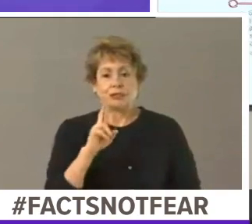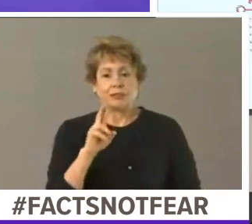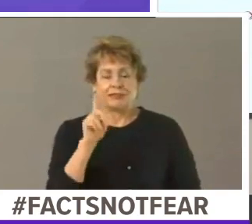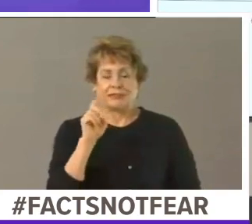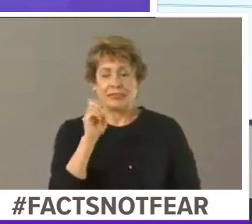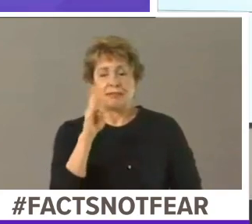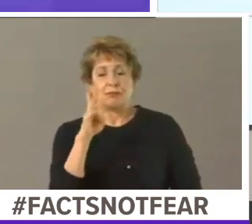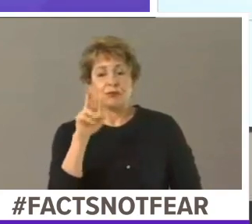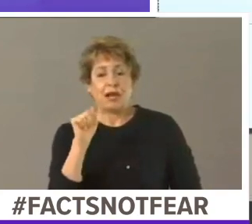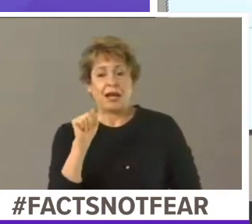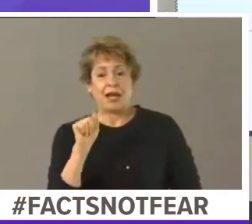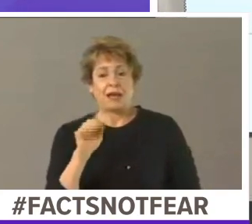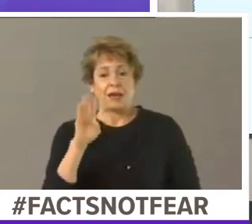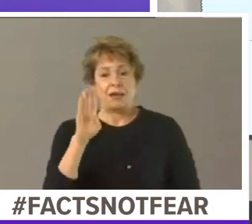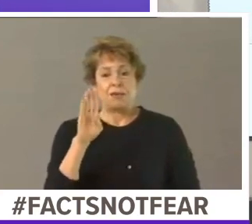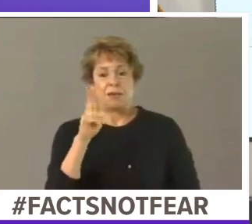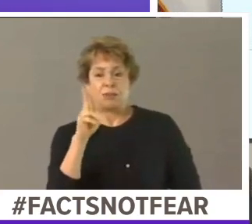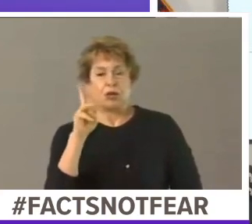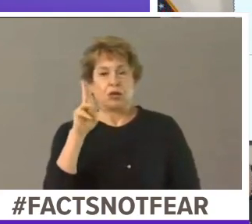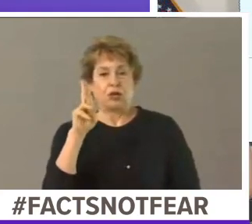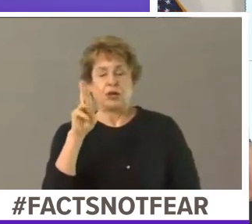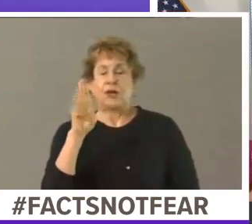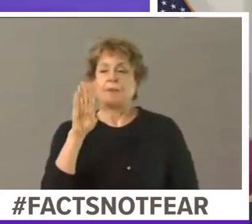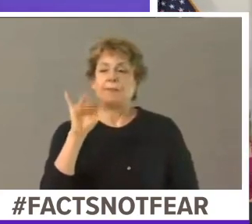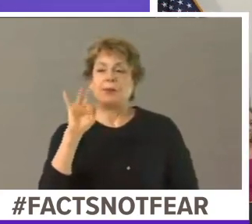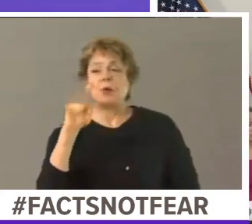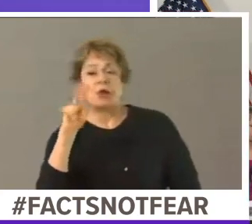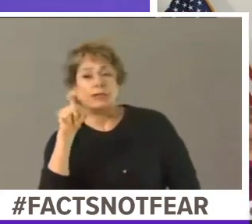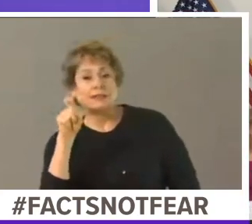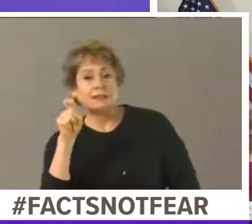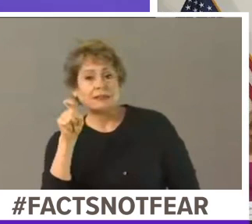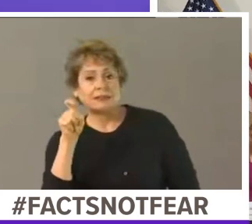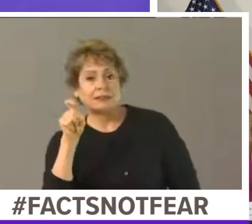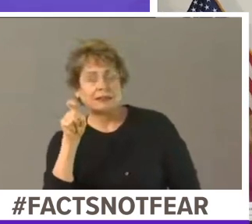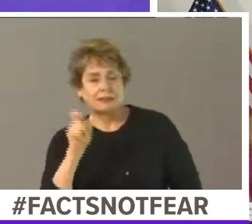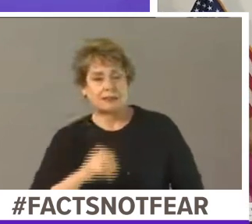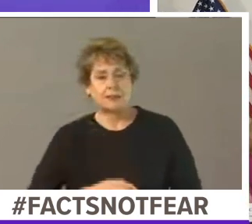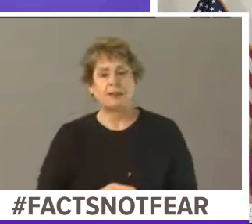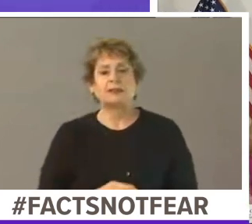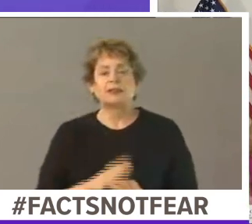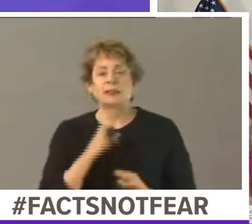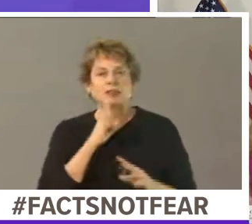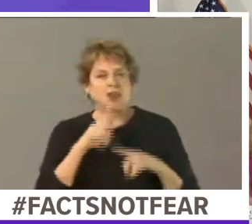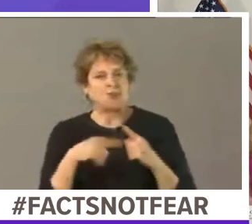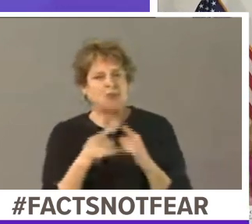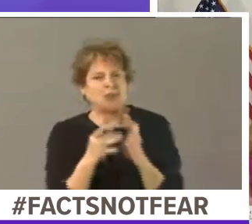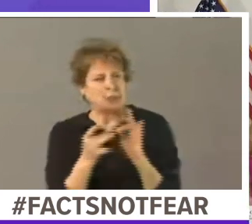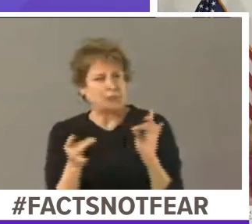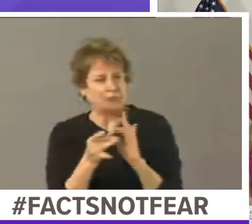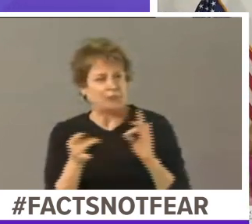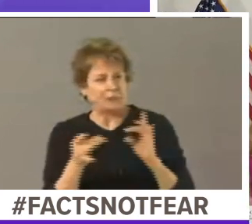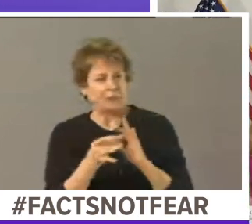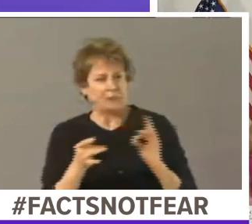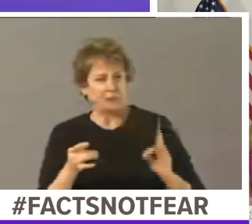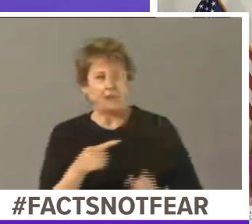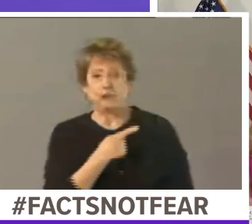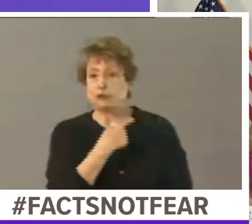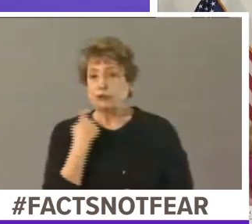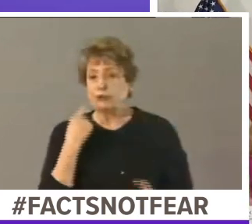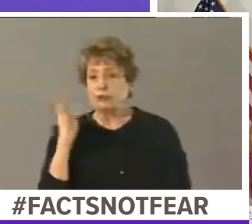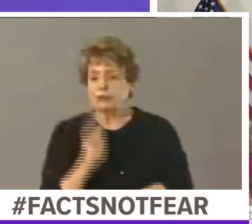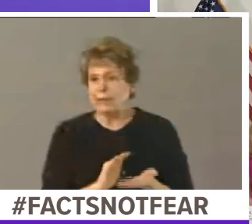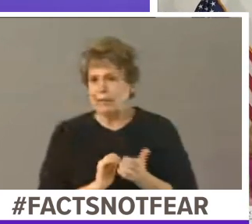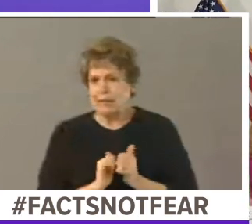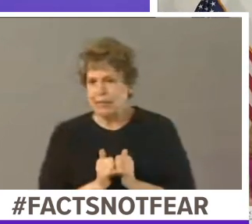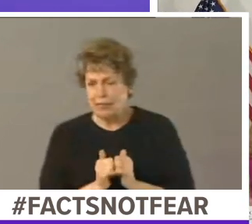talks about risk reduction, about making better decisions so that you can avoid contracting